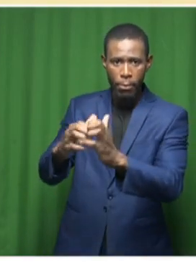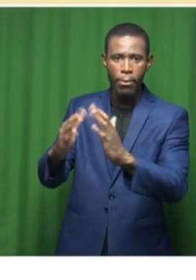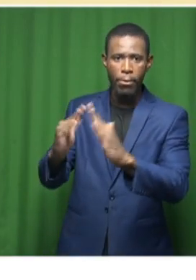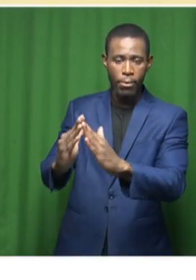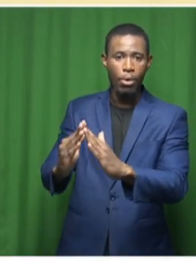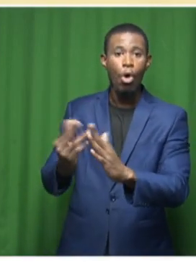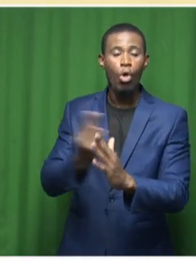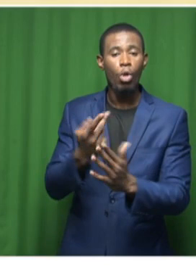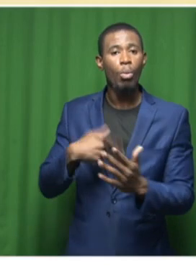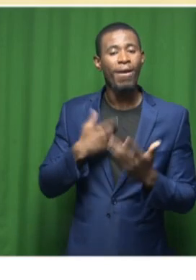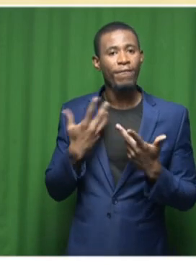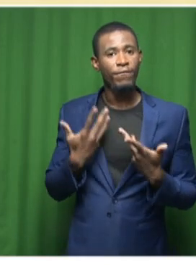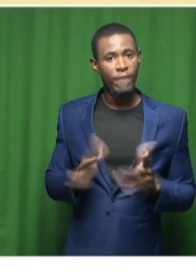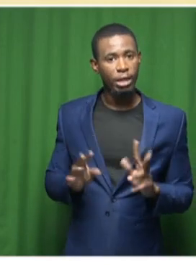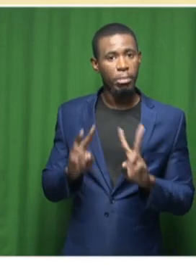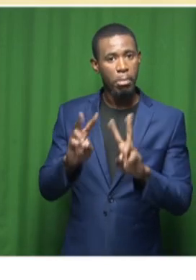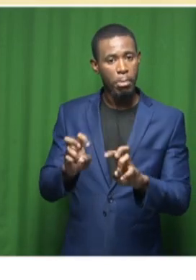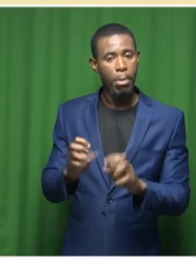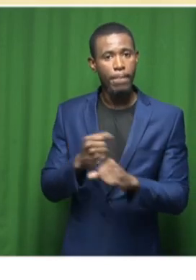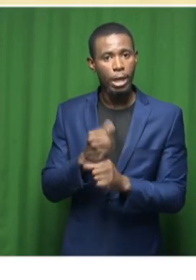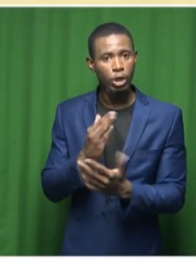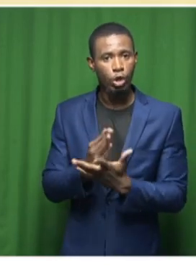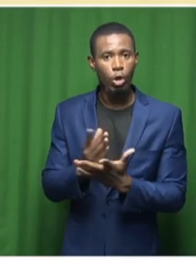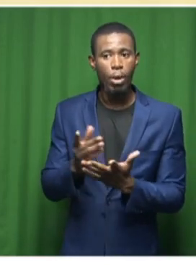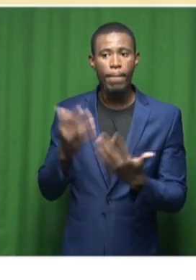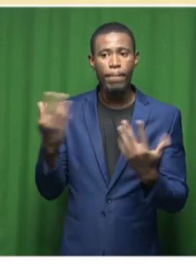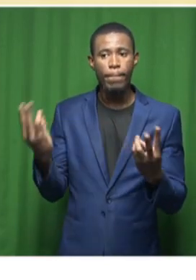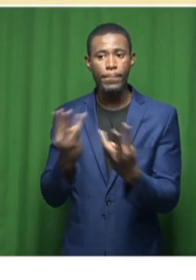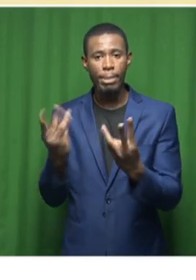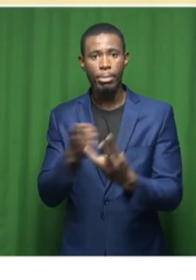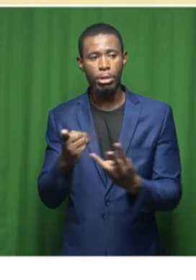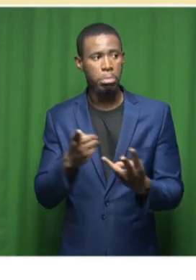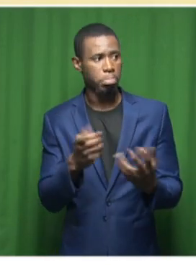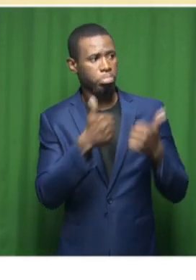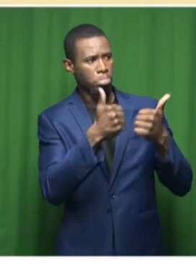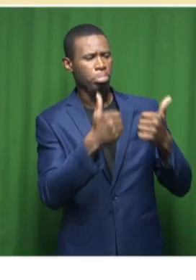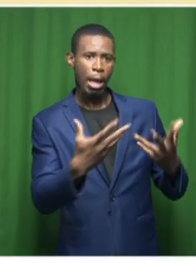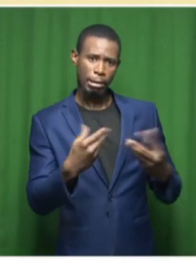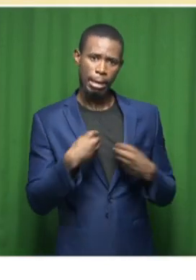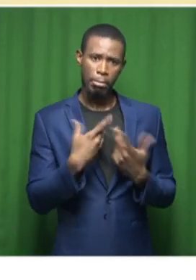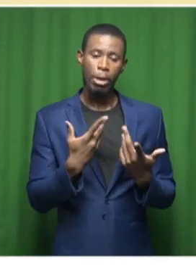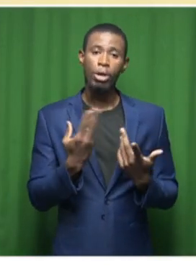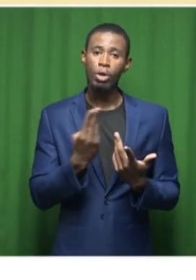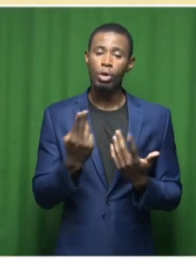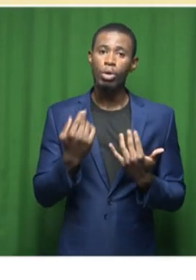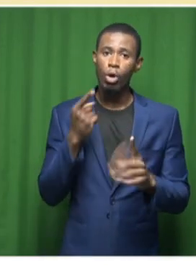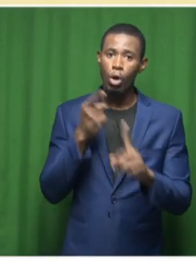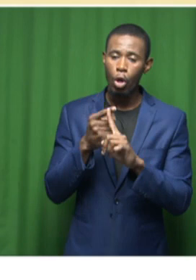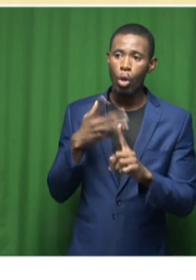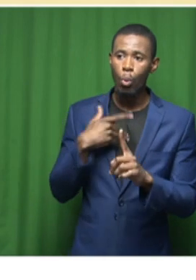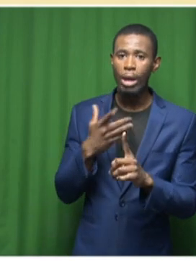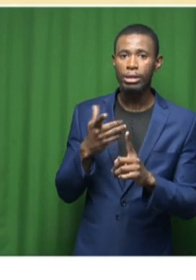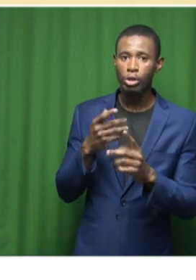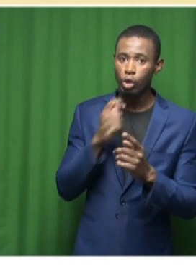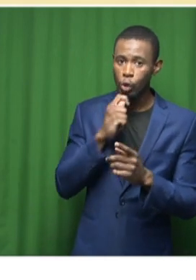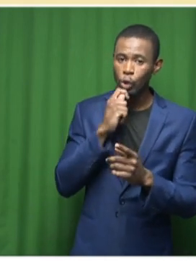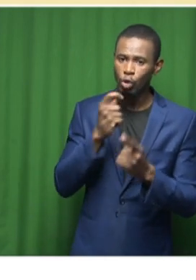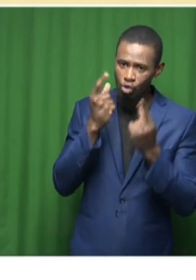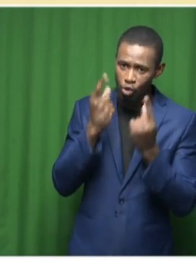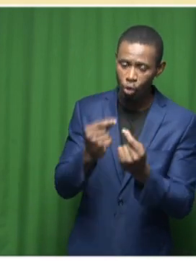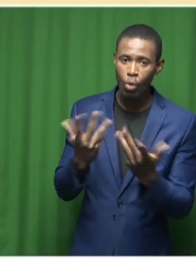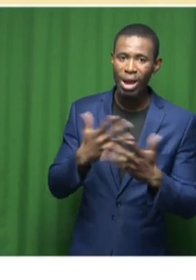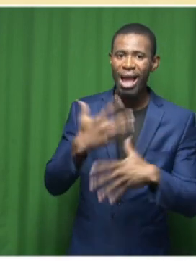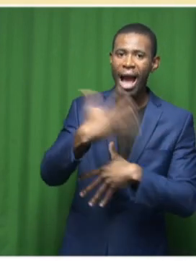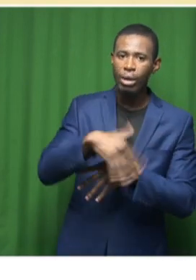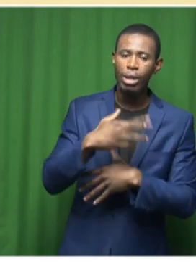there's social acceptability and so forth. So the end game is to really implement this on the ground and ensure that